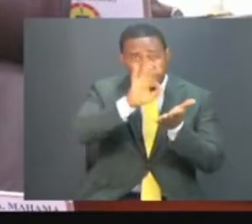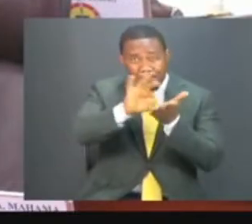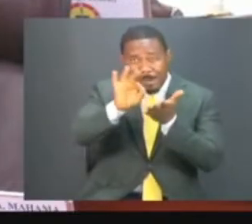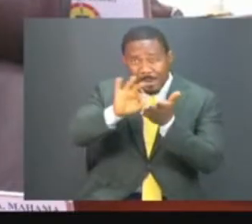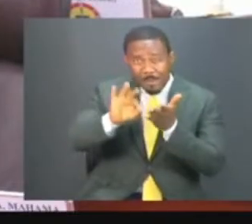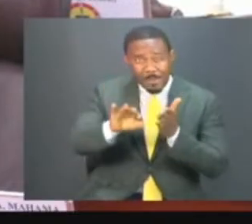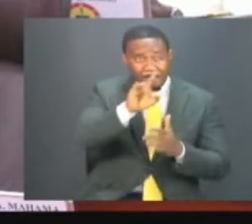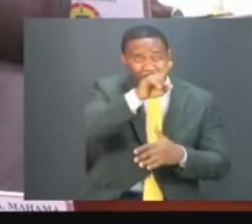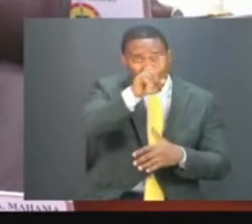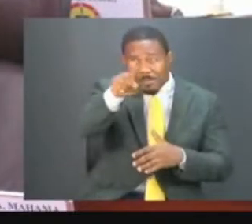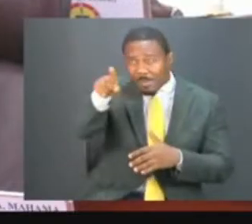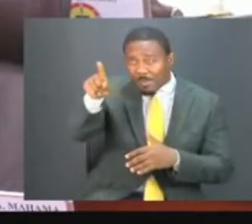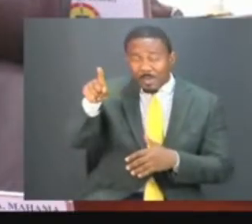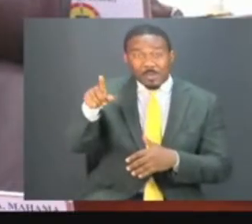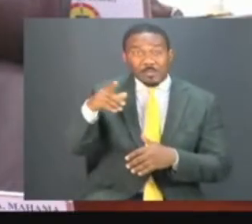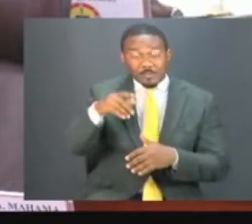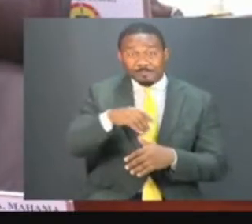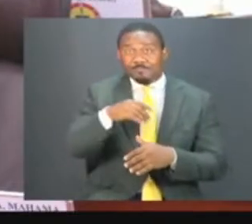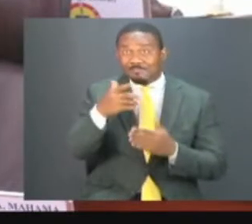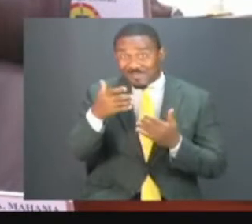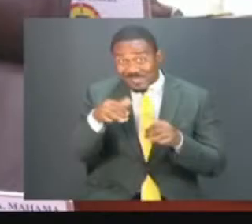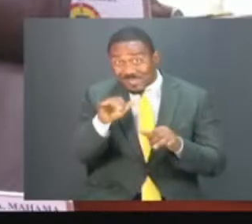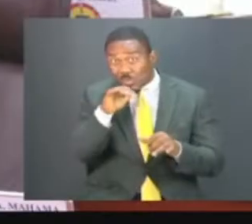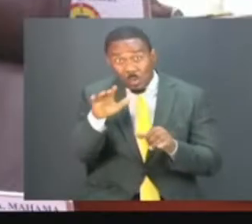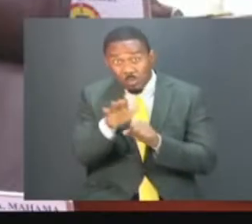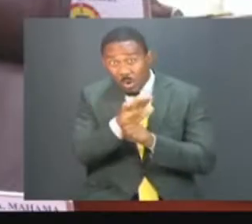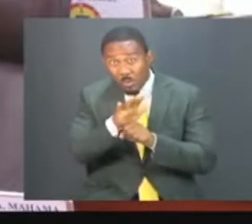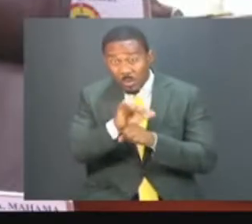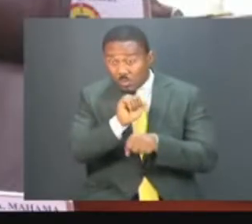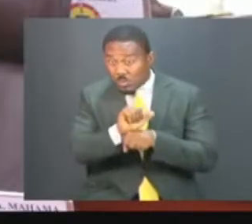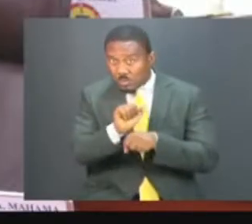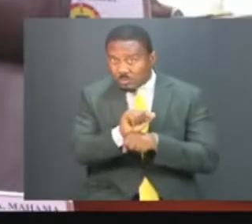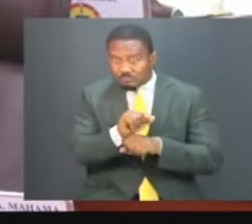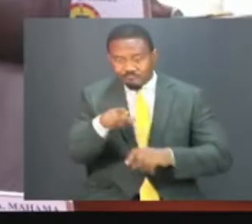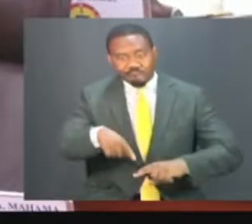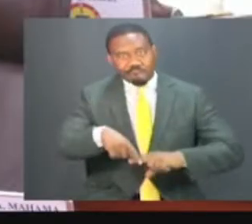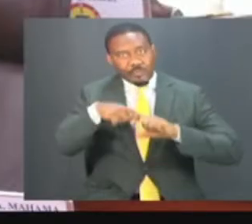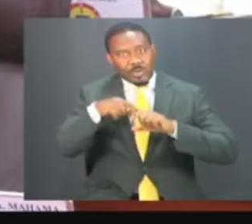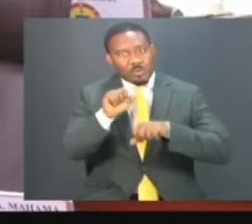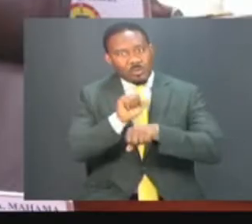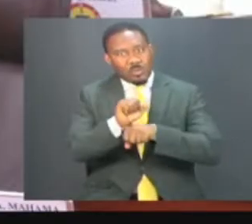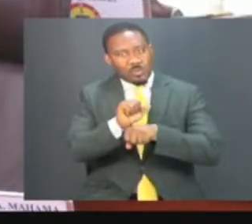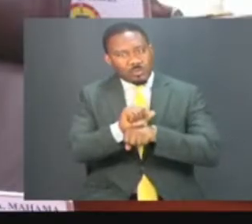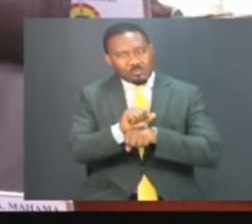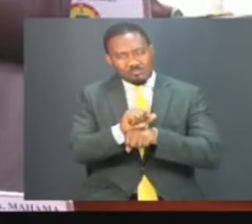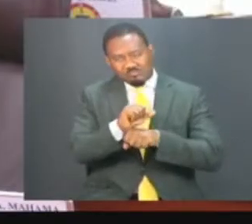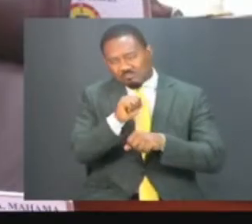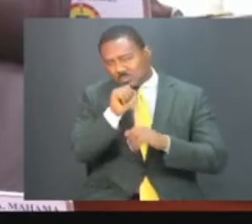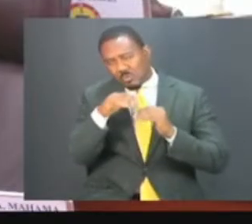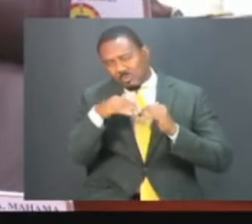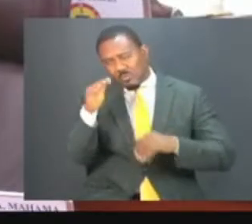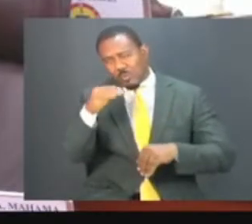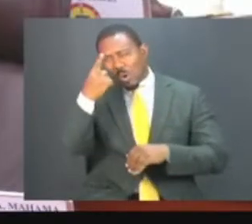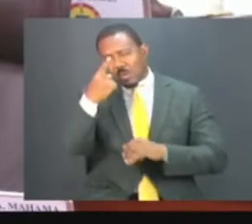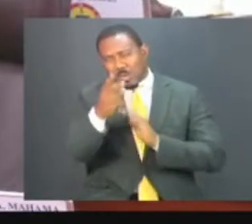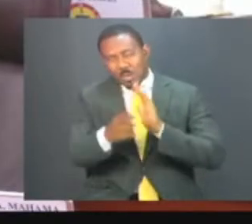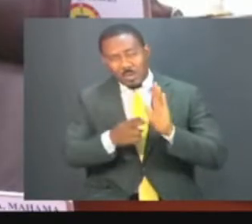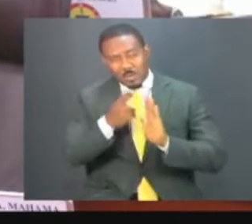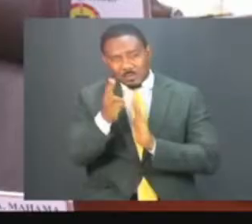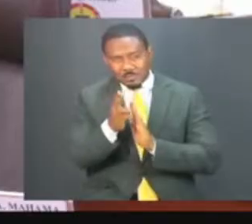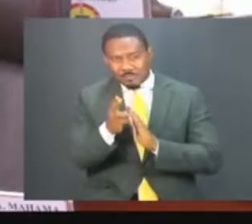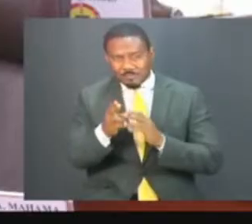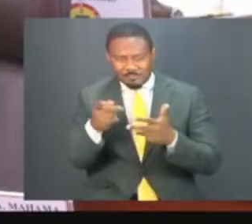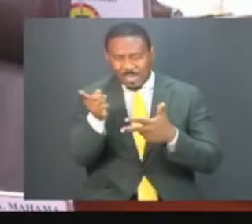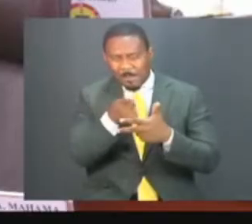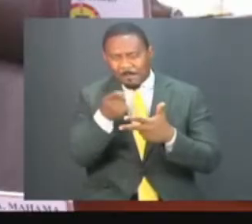D, if there is still no quorum, suspend the sitting of the House for a period of no more than 1 hour.